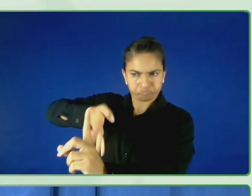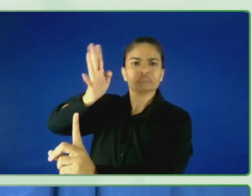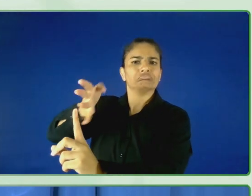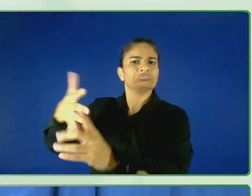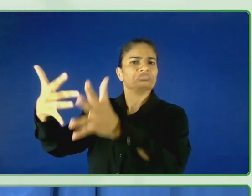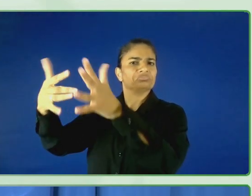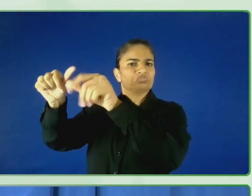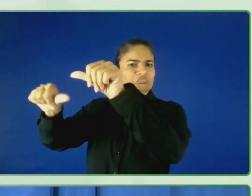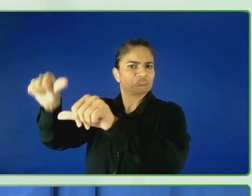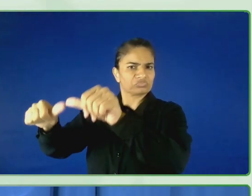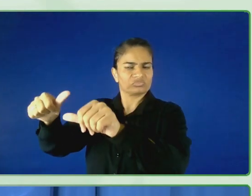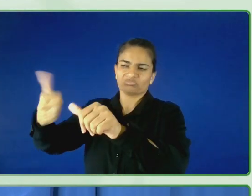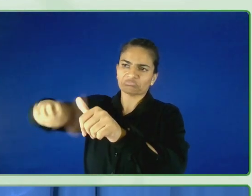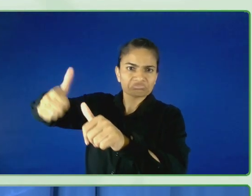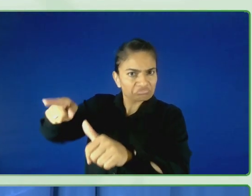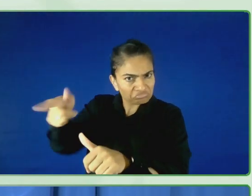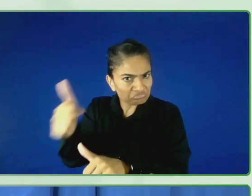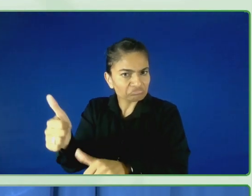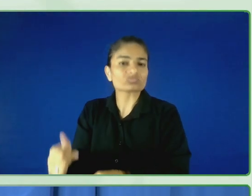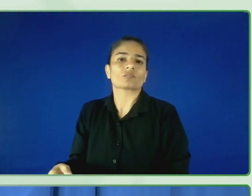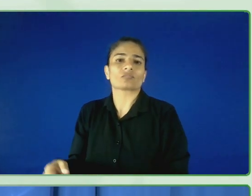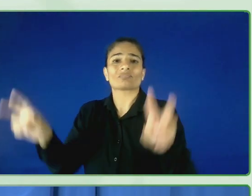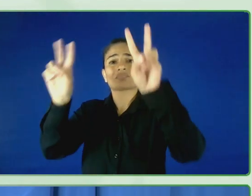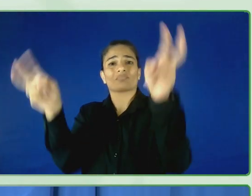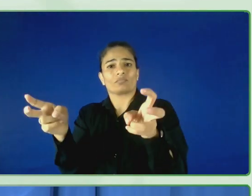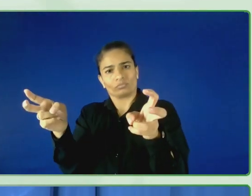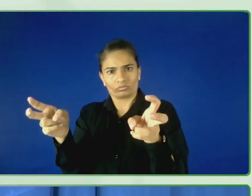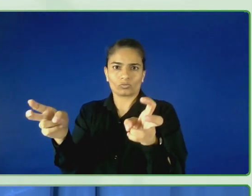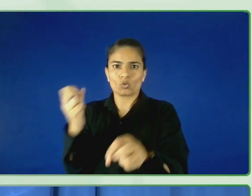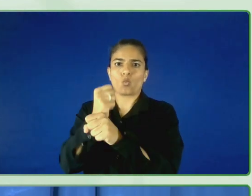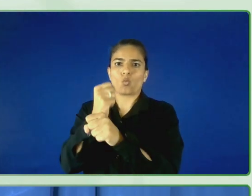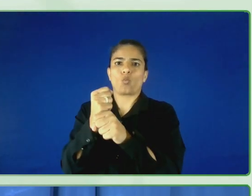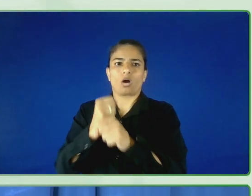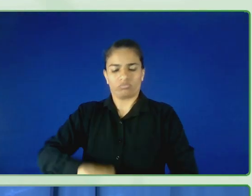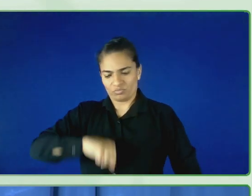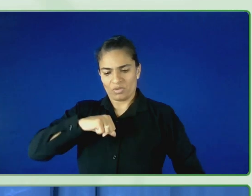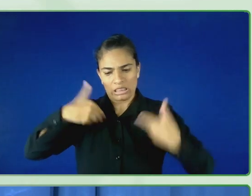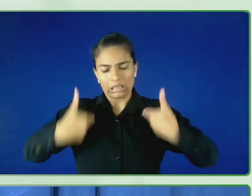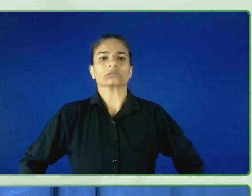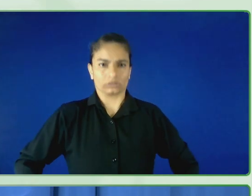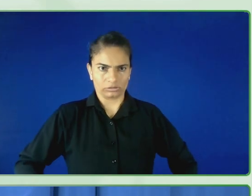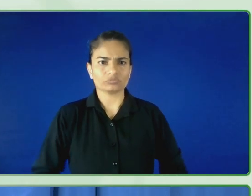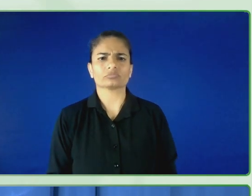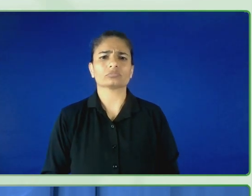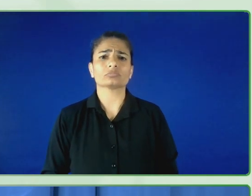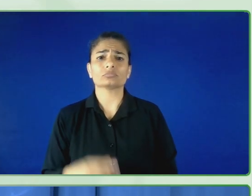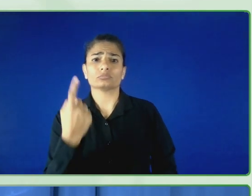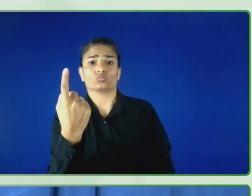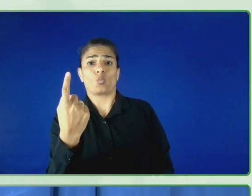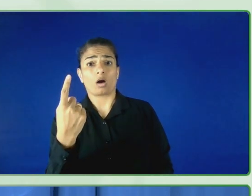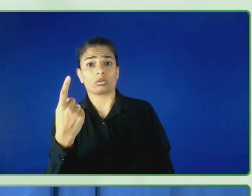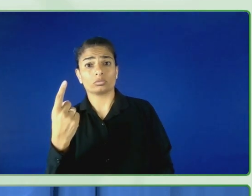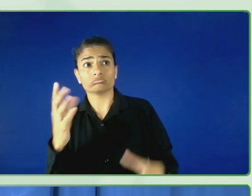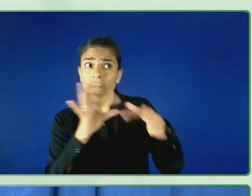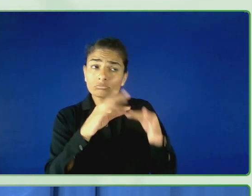it doesn't only apply to, in this case, to Pablo, but to his family as well. Pablo's family invested a lot